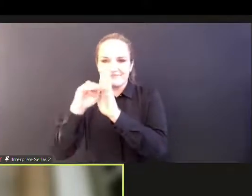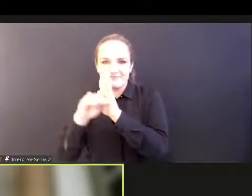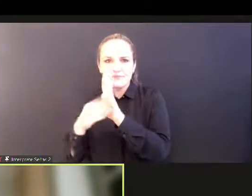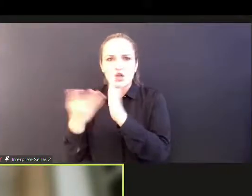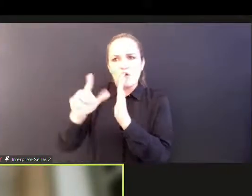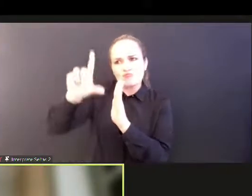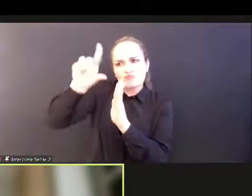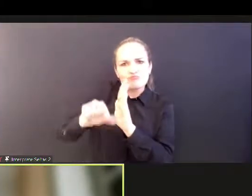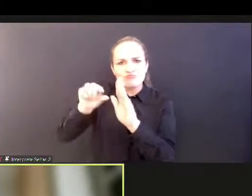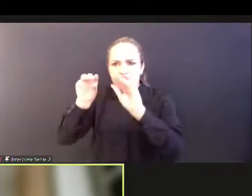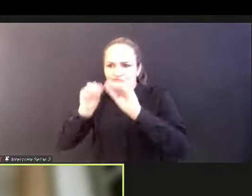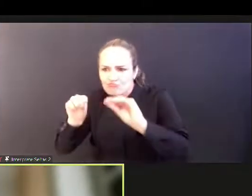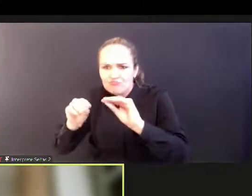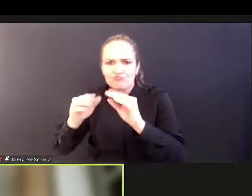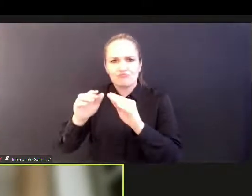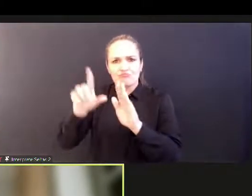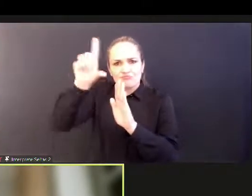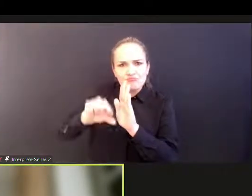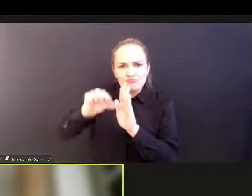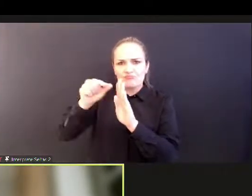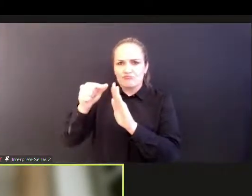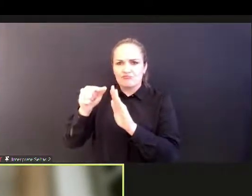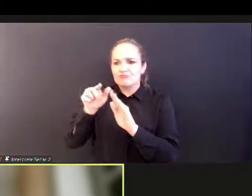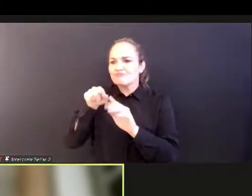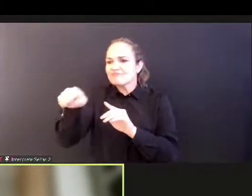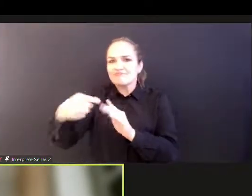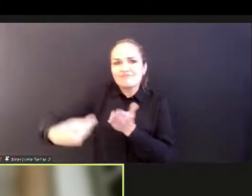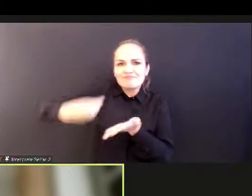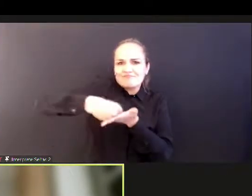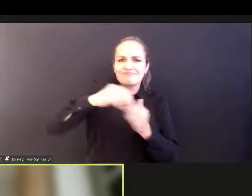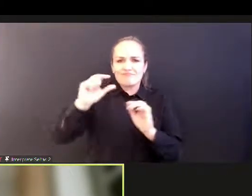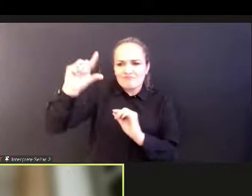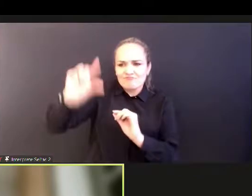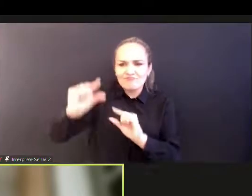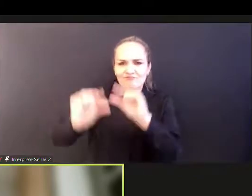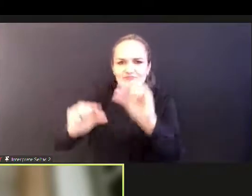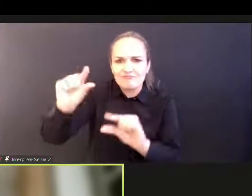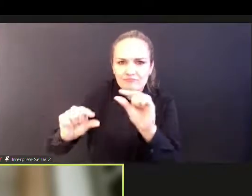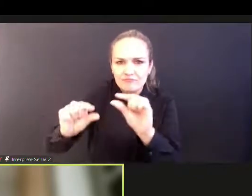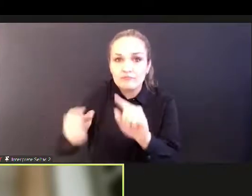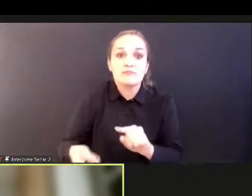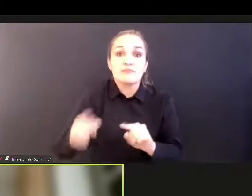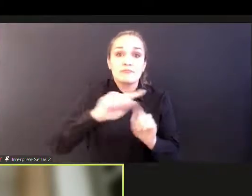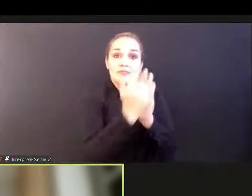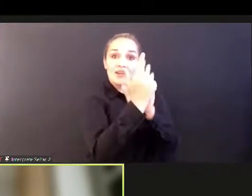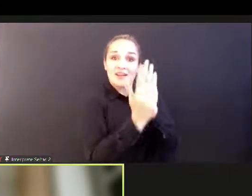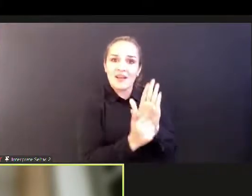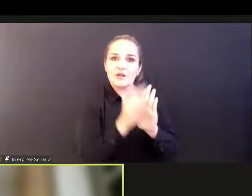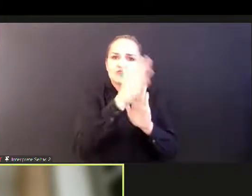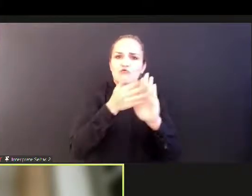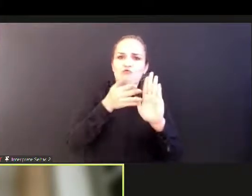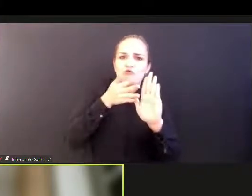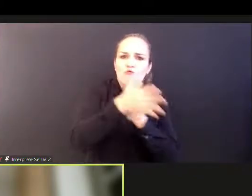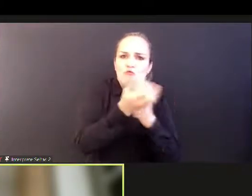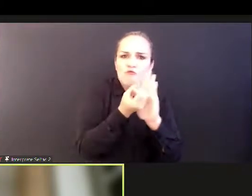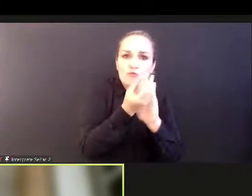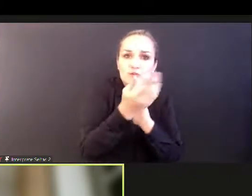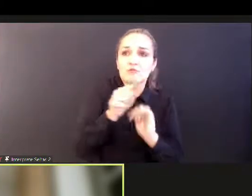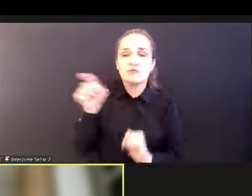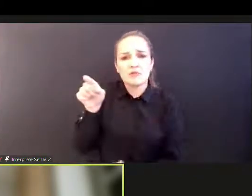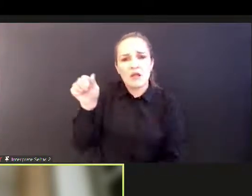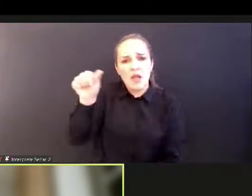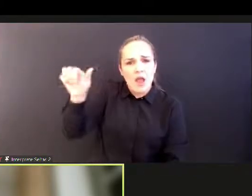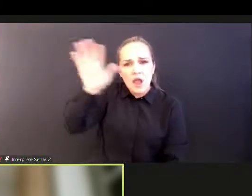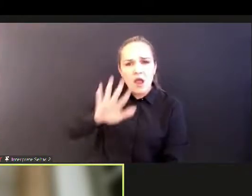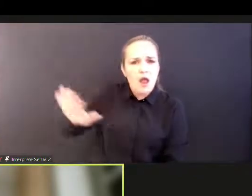data localization, digital tax, I think the trend, at least in Asia Pacific, is more protectionist.